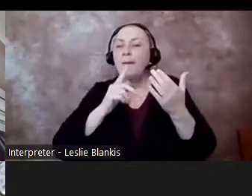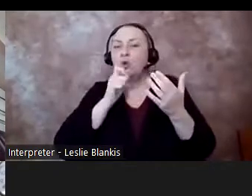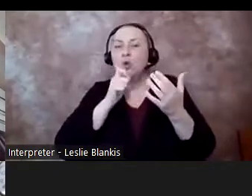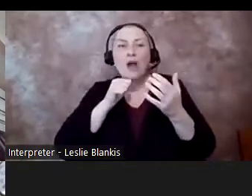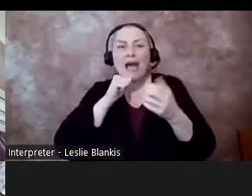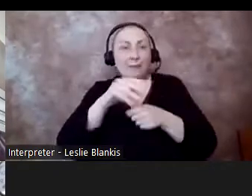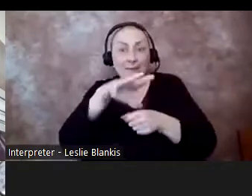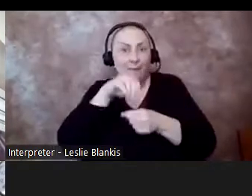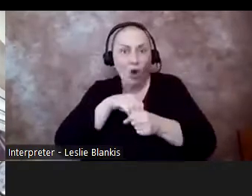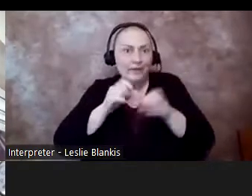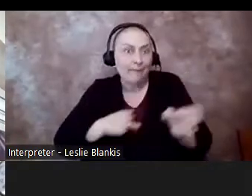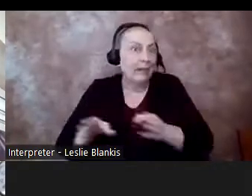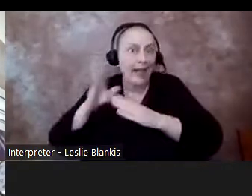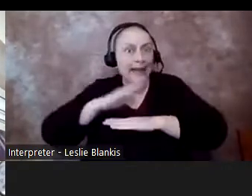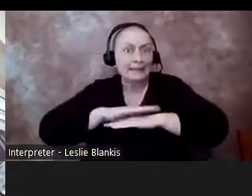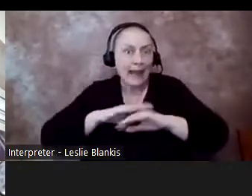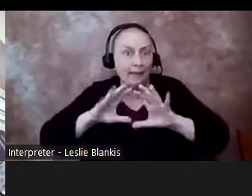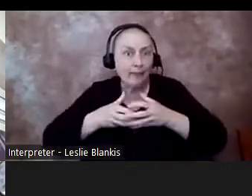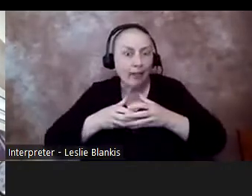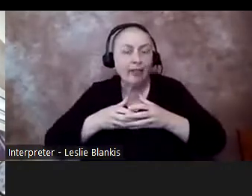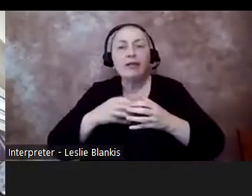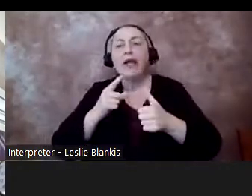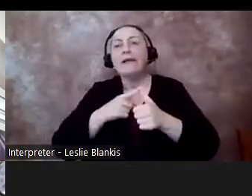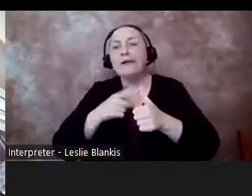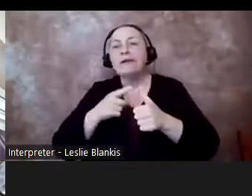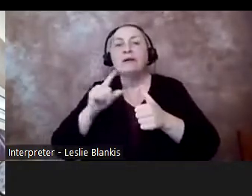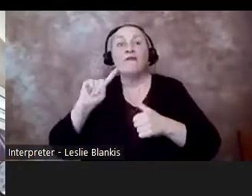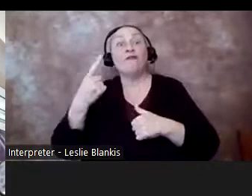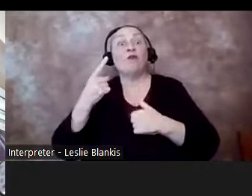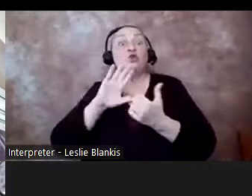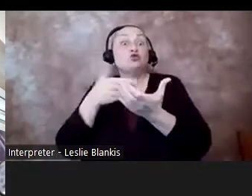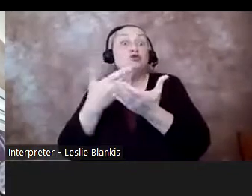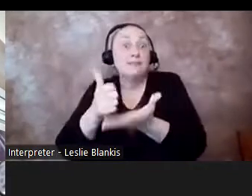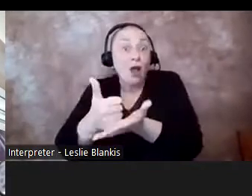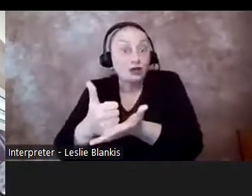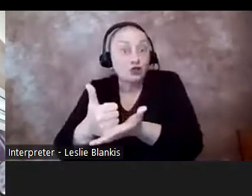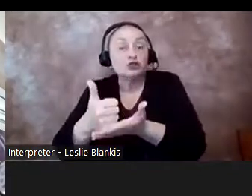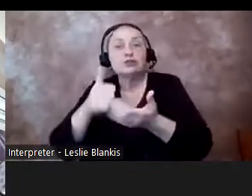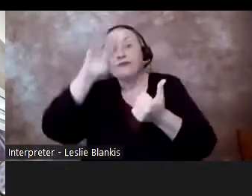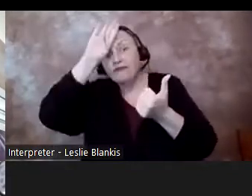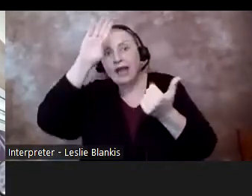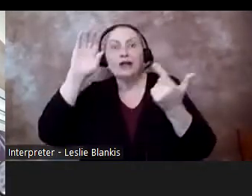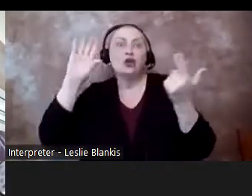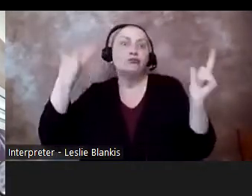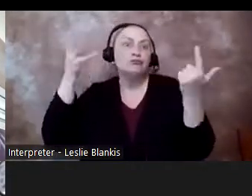planning table, such as our first responders, which is law enforcement, fire,